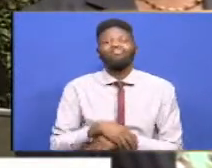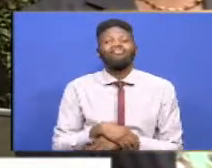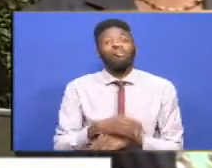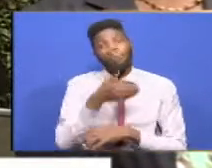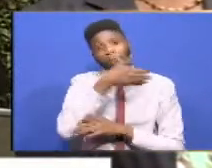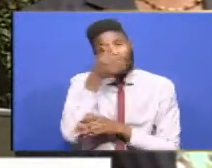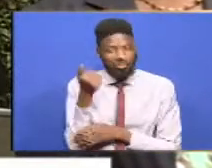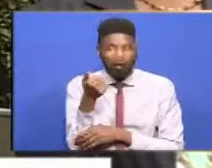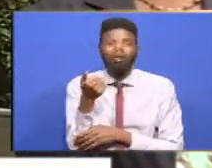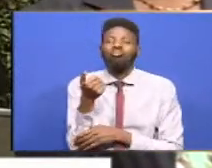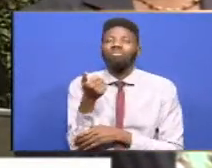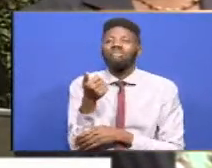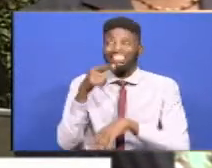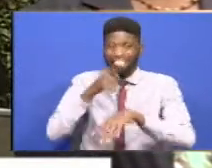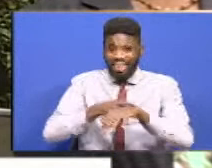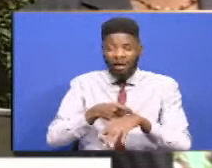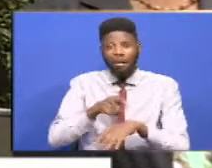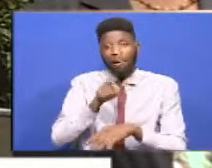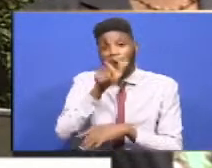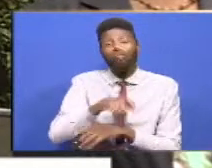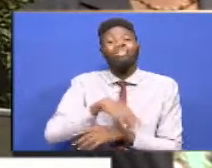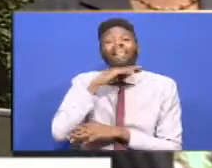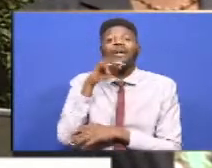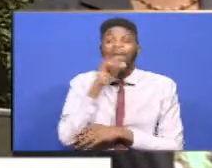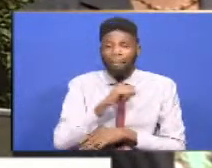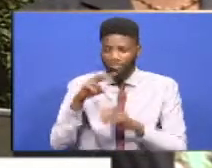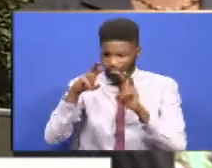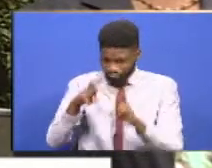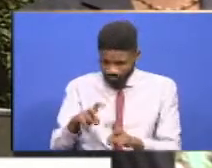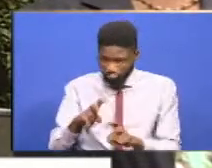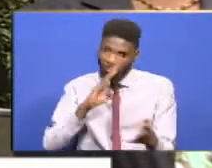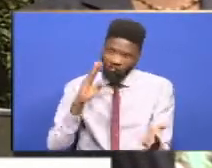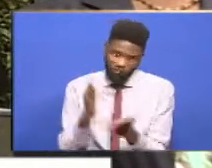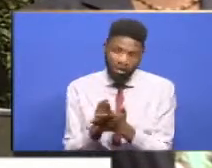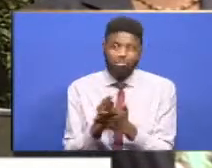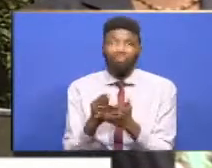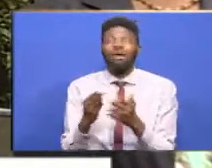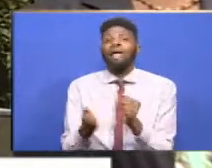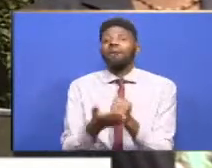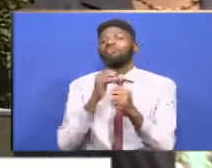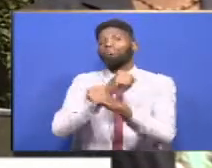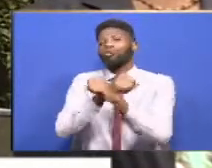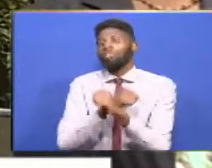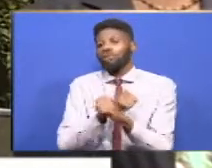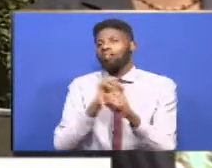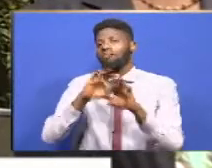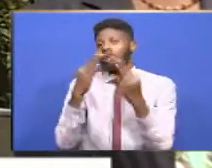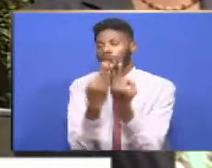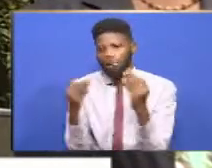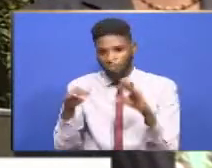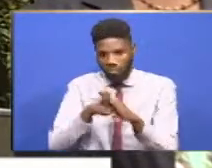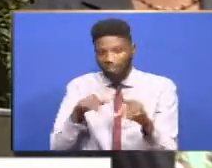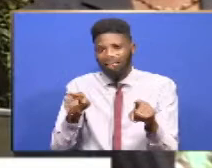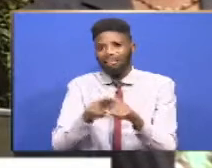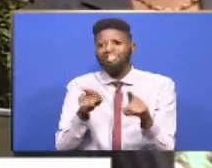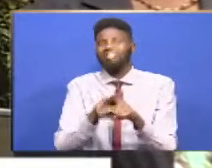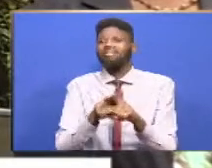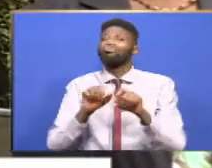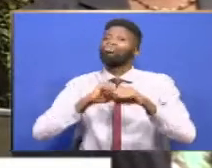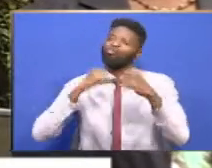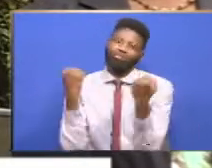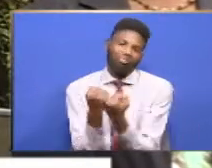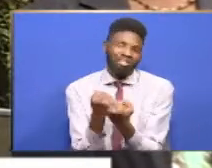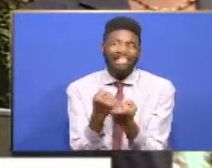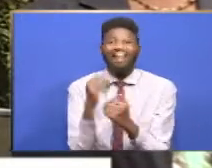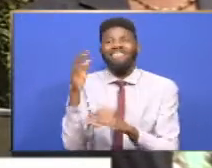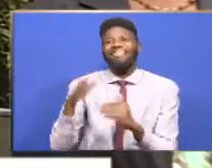test even posthumously and protect the immediate family members and the rest of the society or community, rather than leave